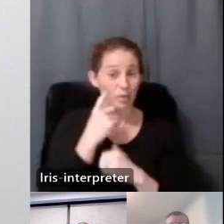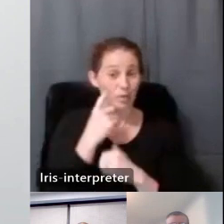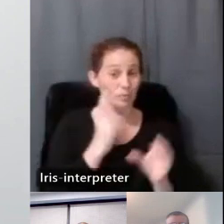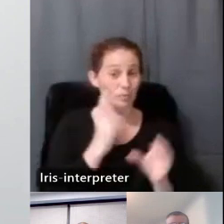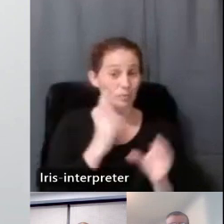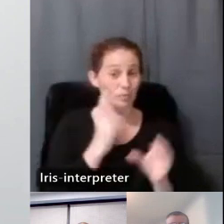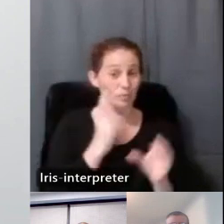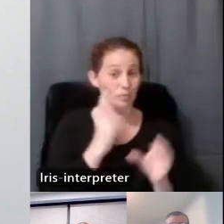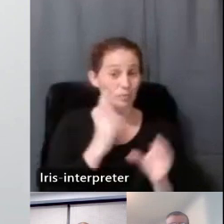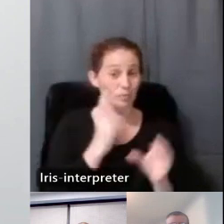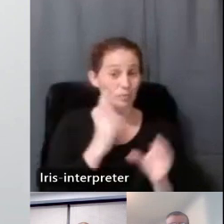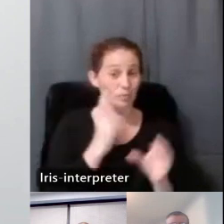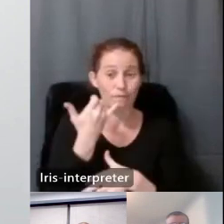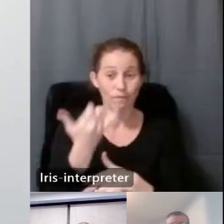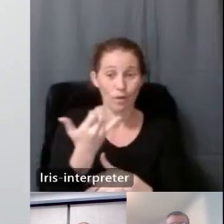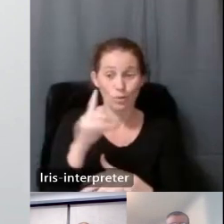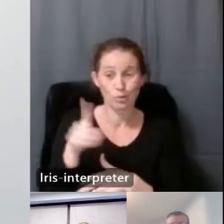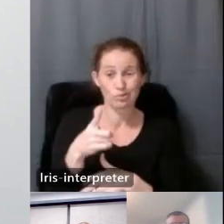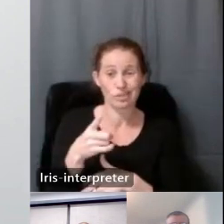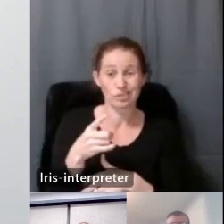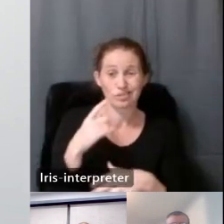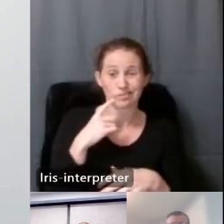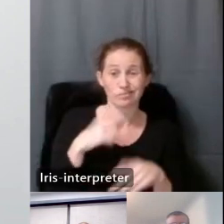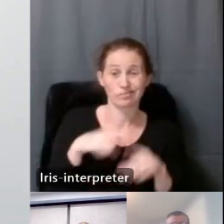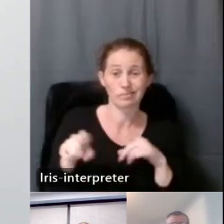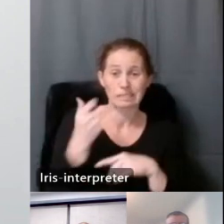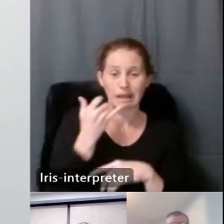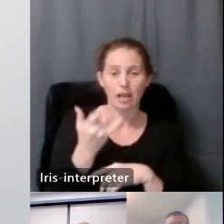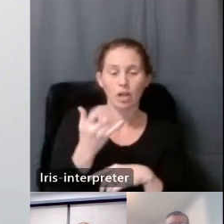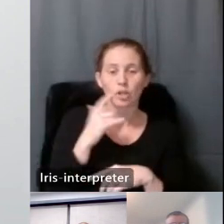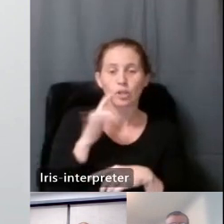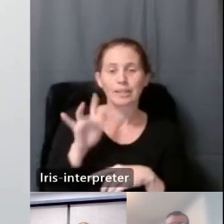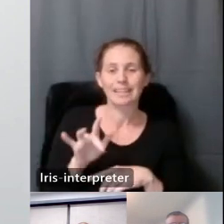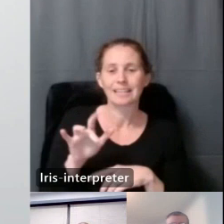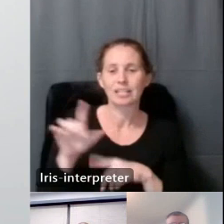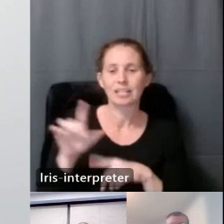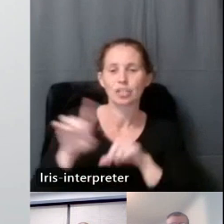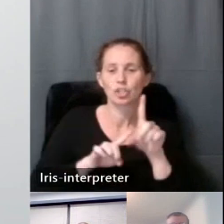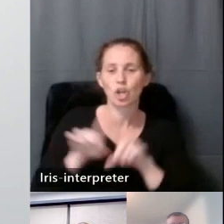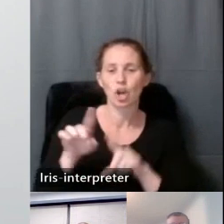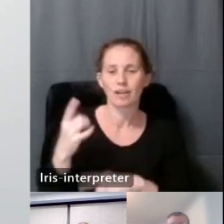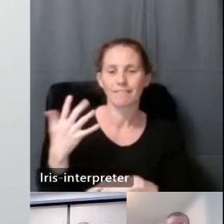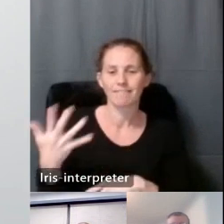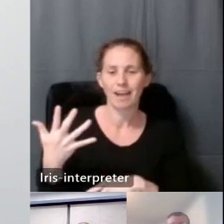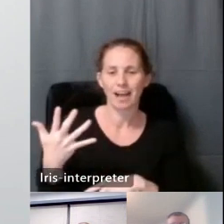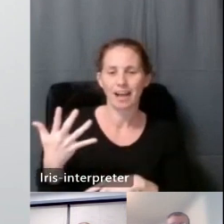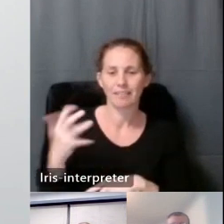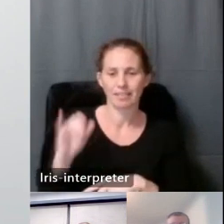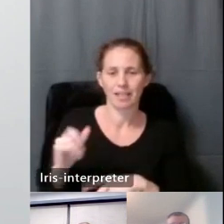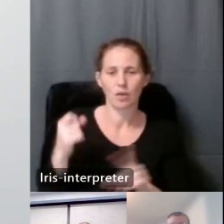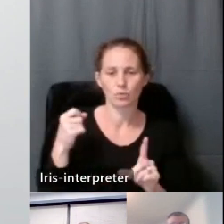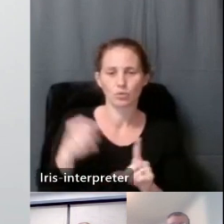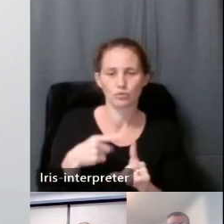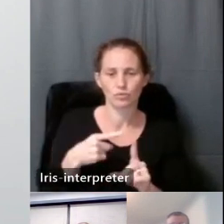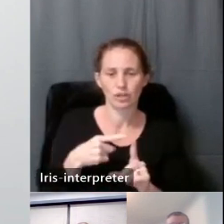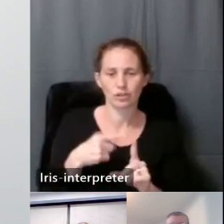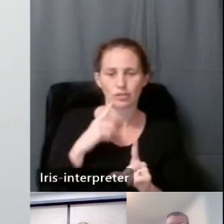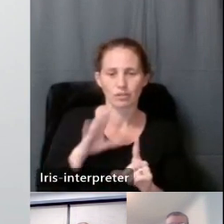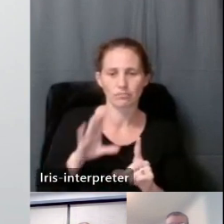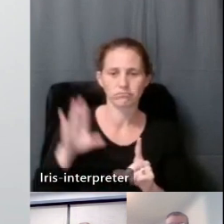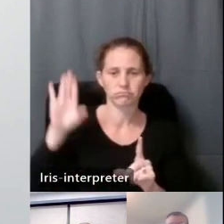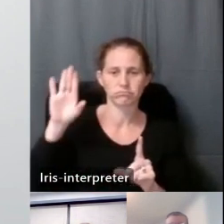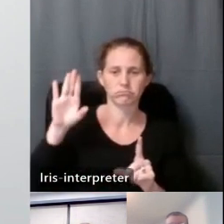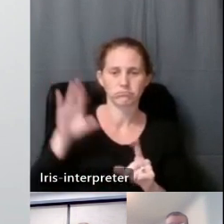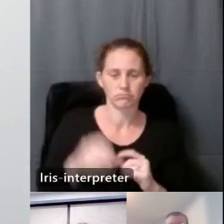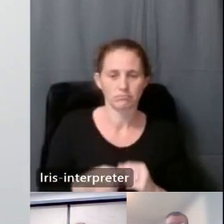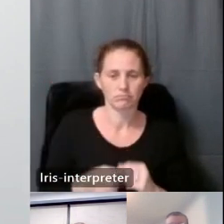participating by phone, so you've just dialed in, if you hit *5 on your phone, that will trigger the raise your hand